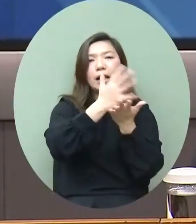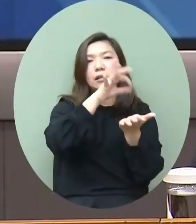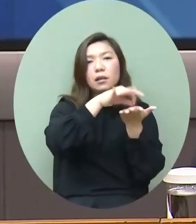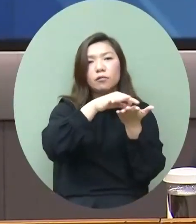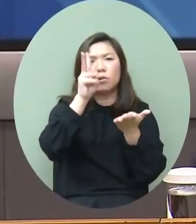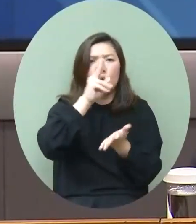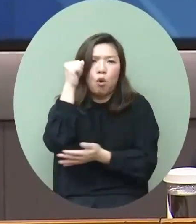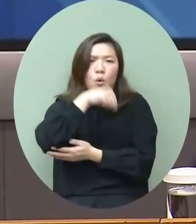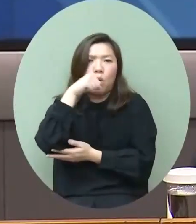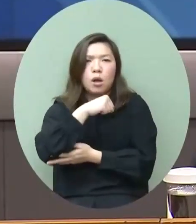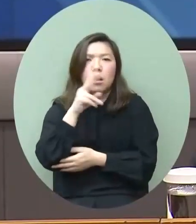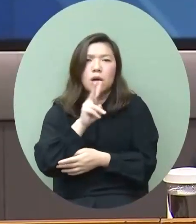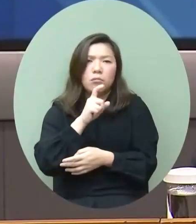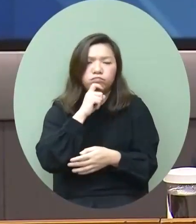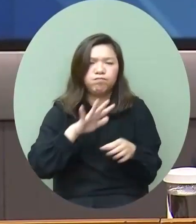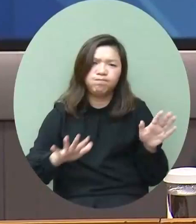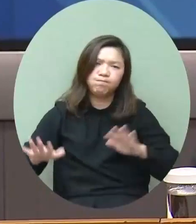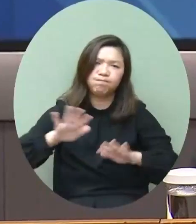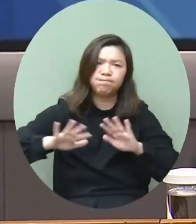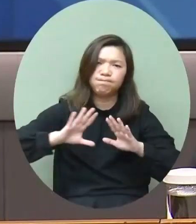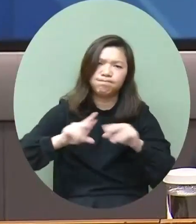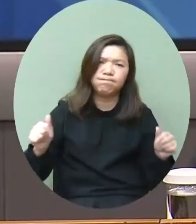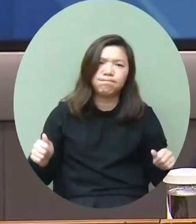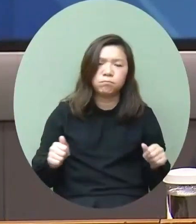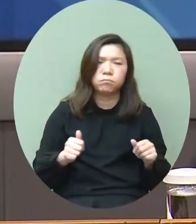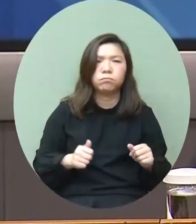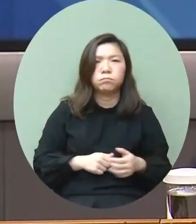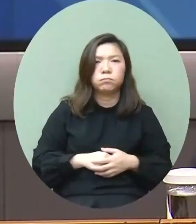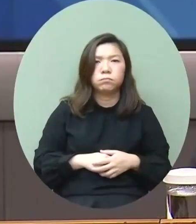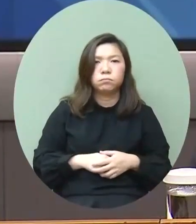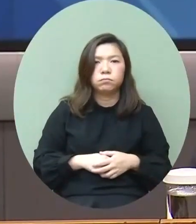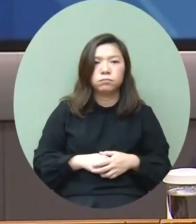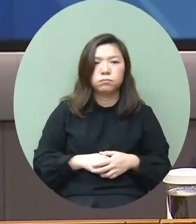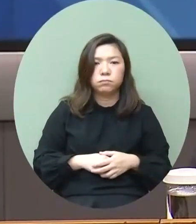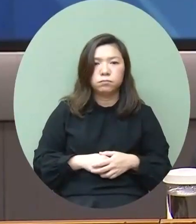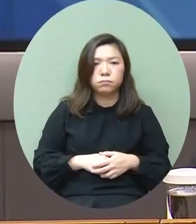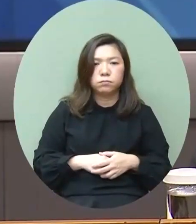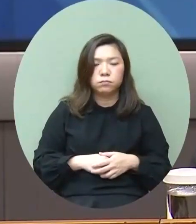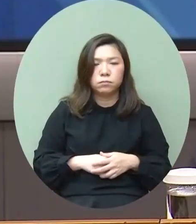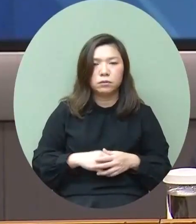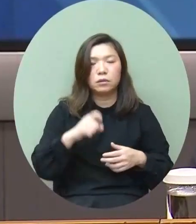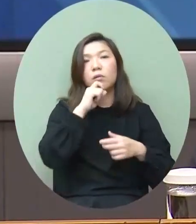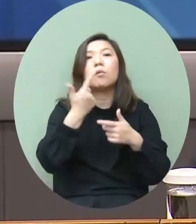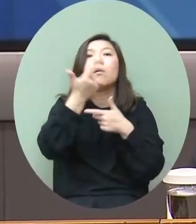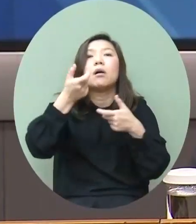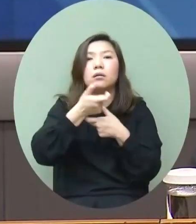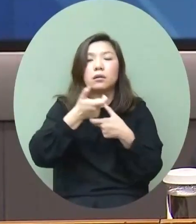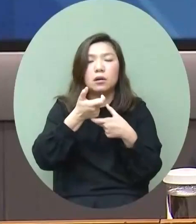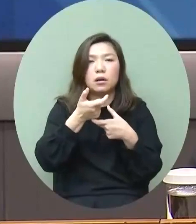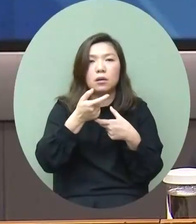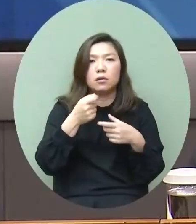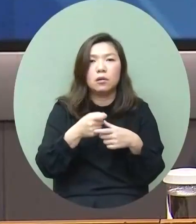deal with it and in response to many of the comments that have been made by the business and in particular the financial service sector